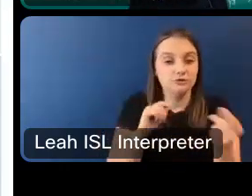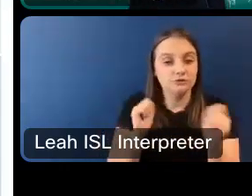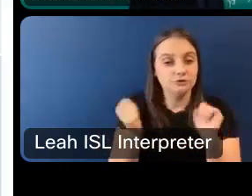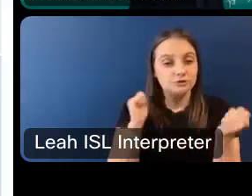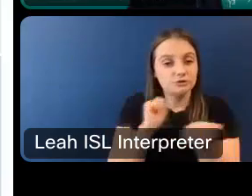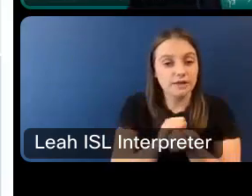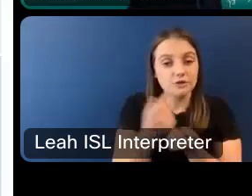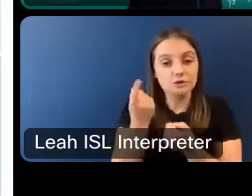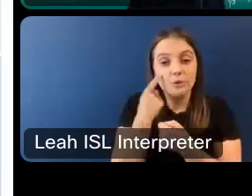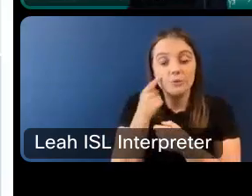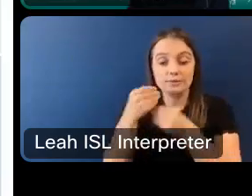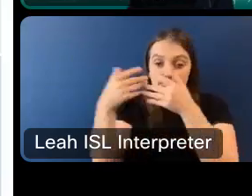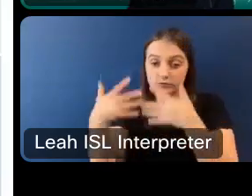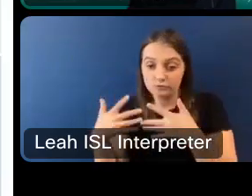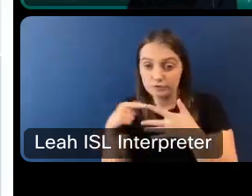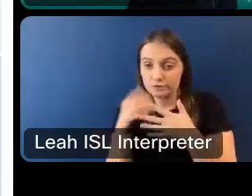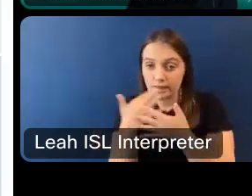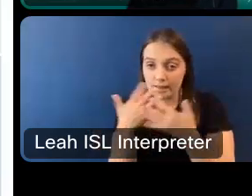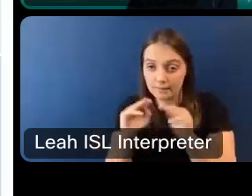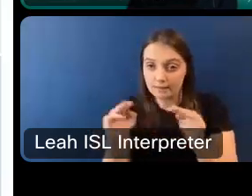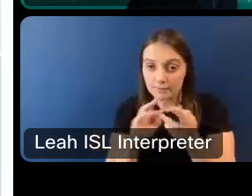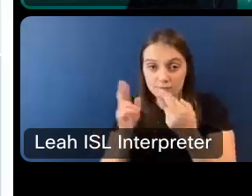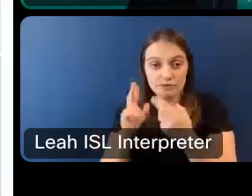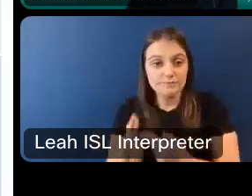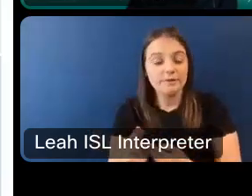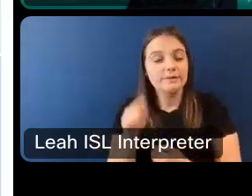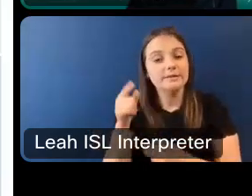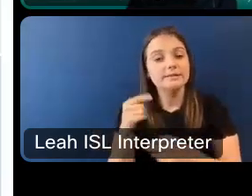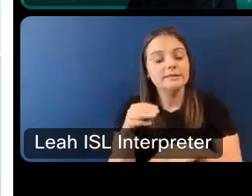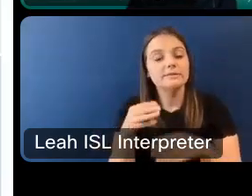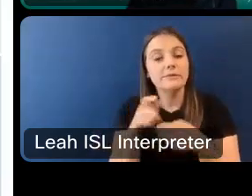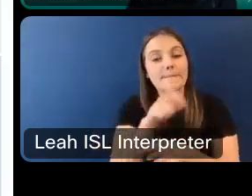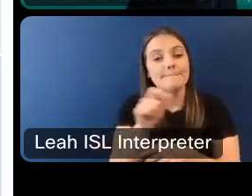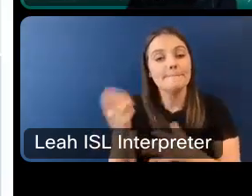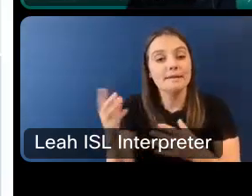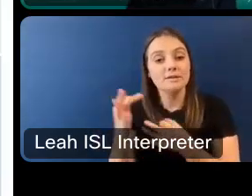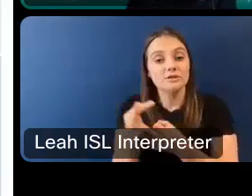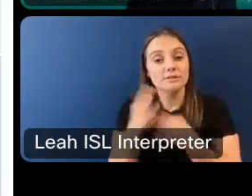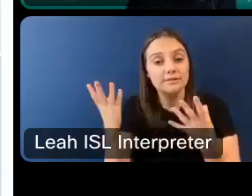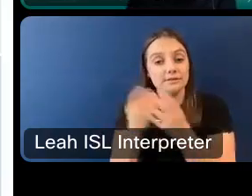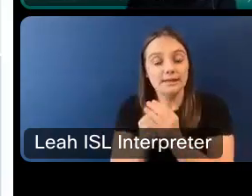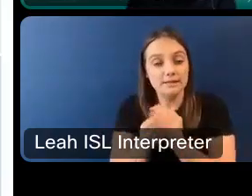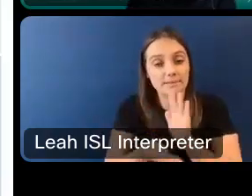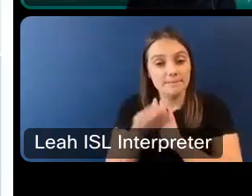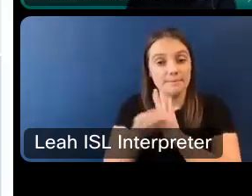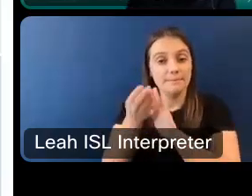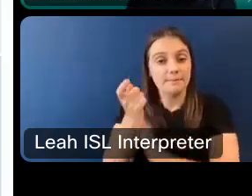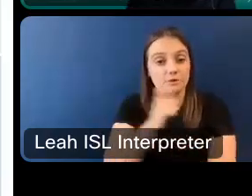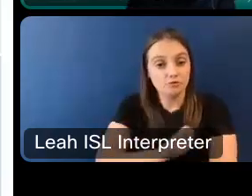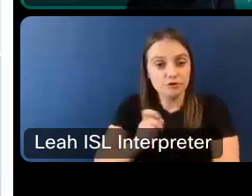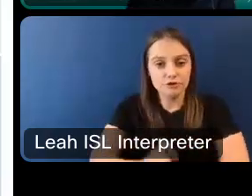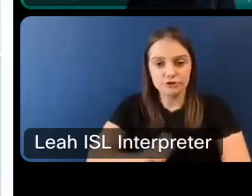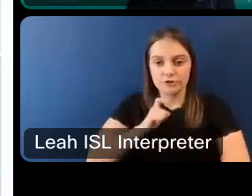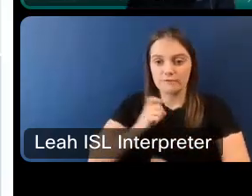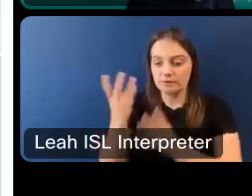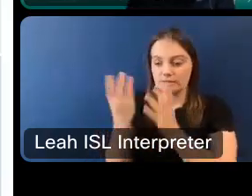correctly identifying that this information is coming from Patient Safety Together, and building up the trust and the confidence within patient